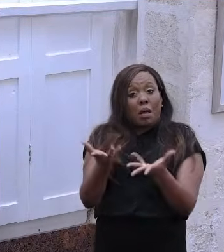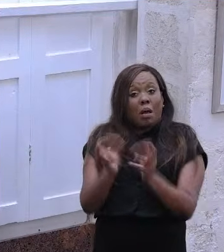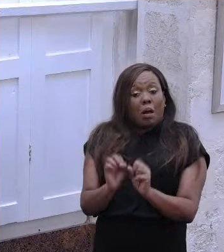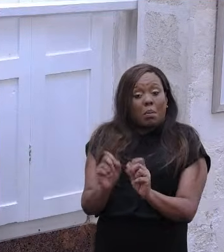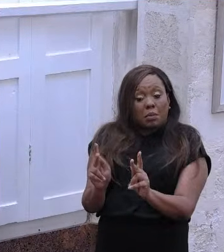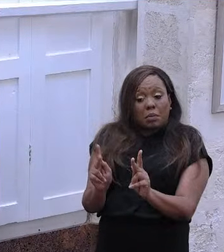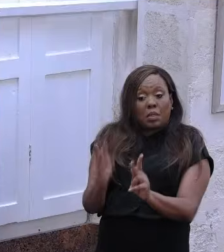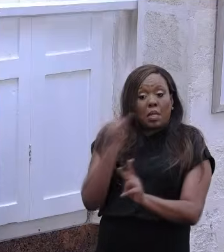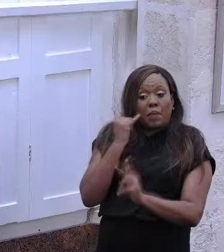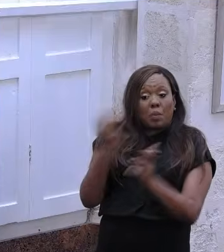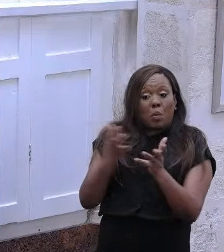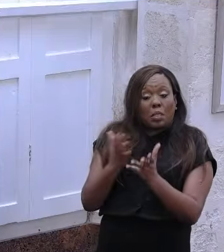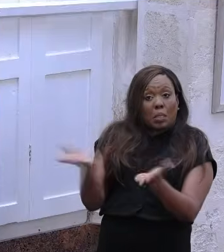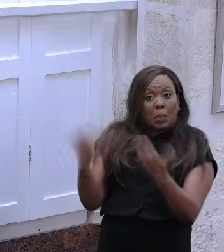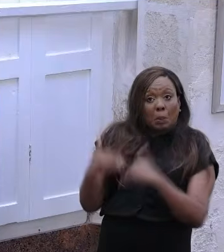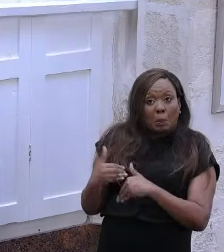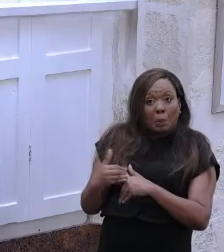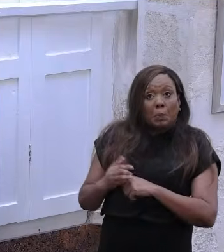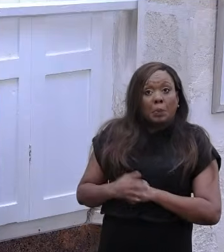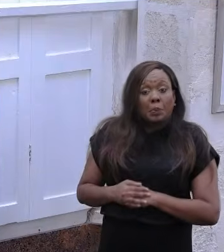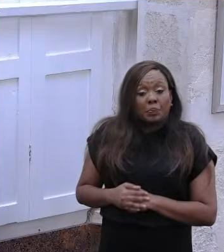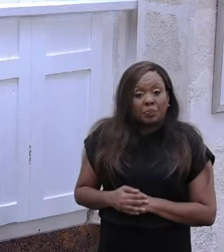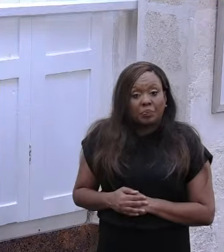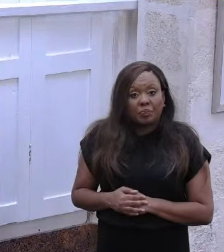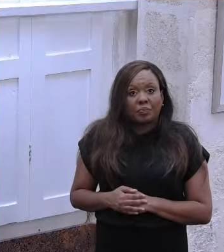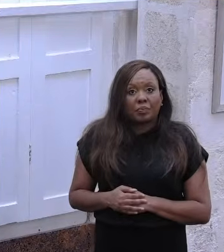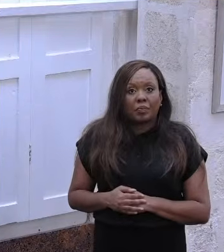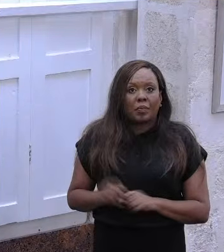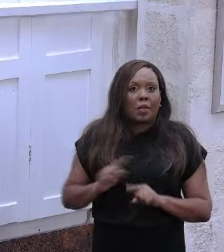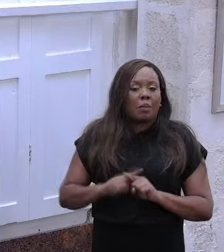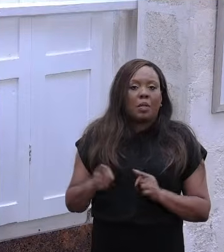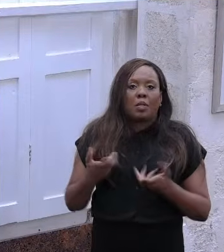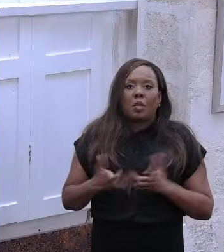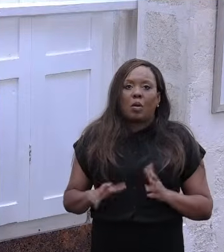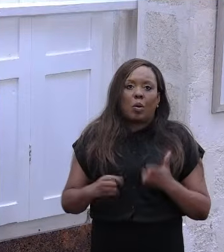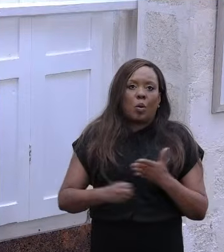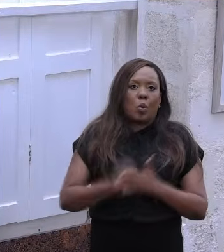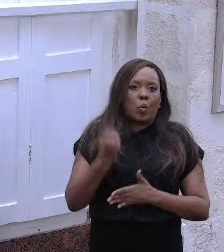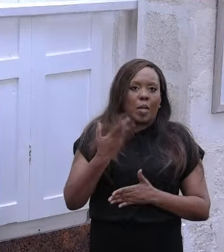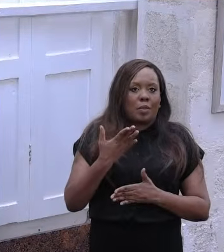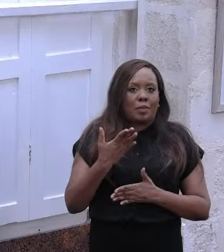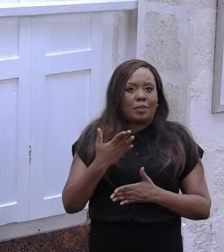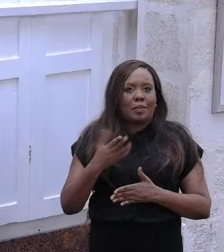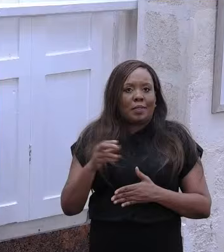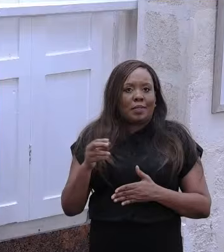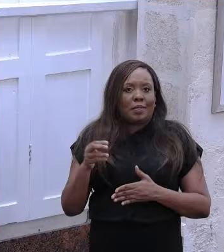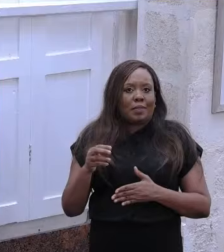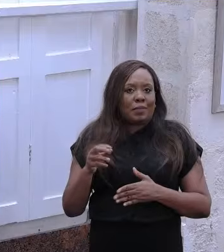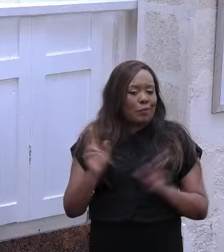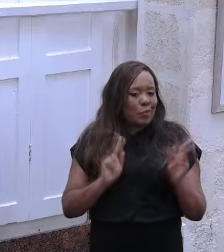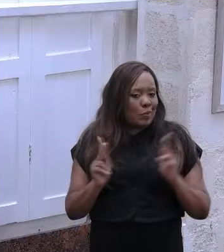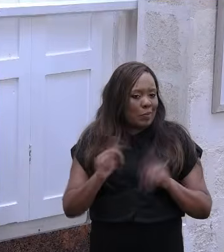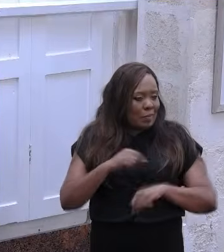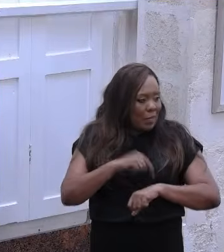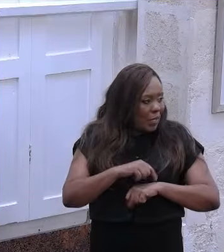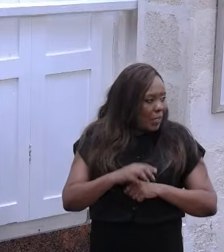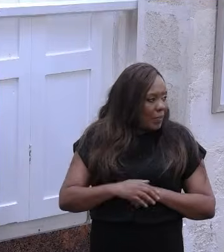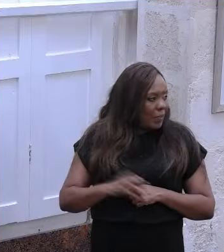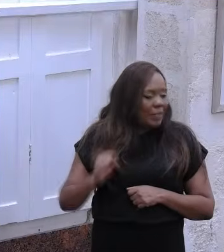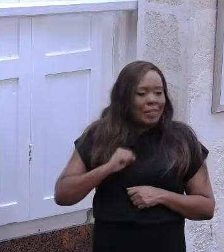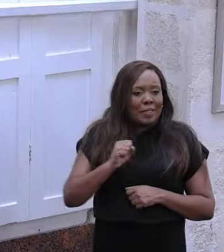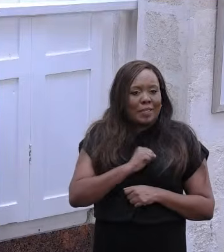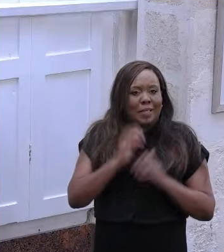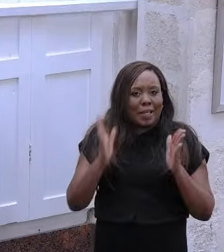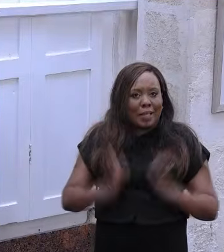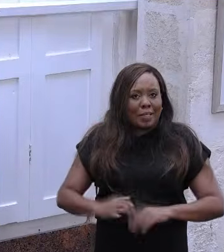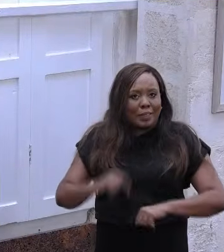the words of some people, we don't want to waste your time, nor the minister's time, nor the senator's time, because we know you all